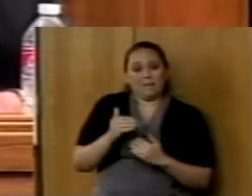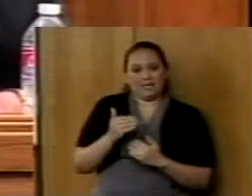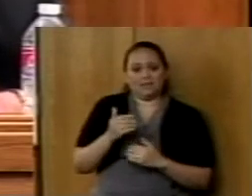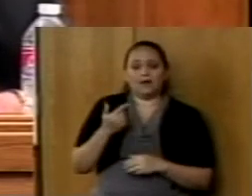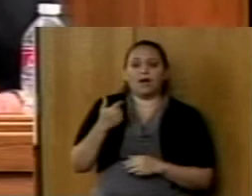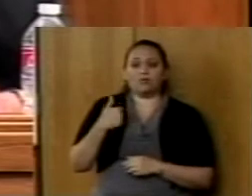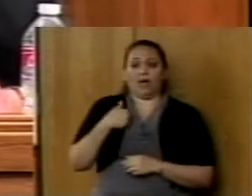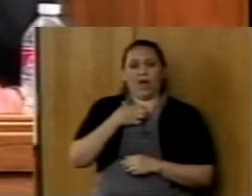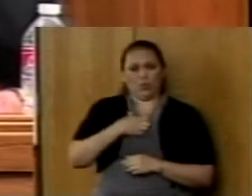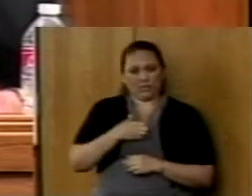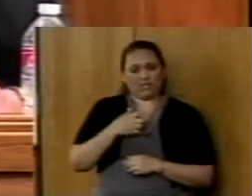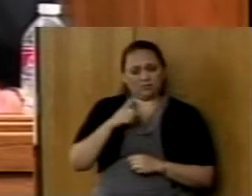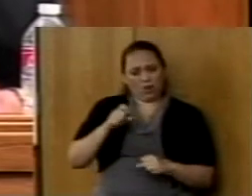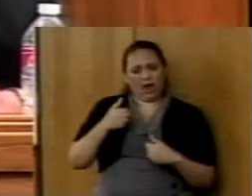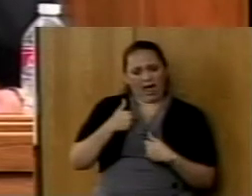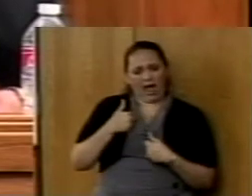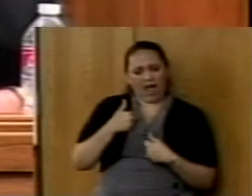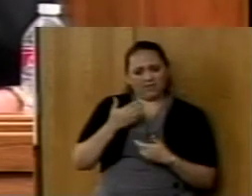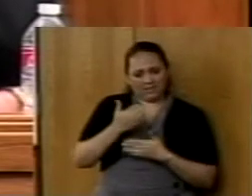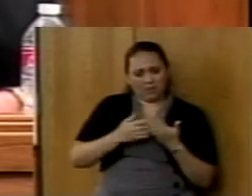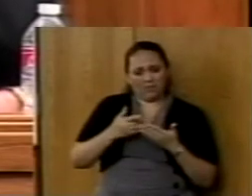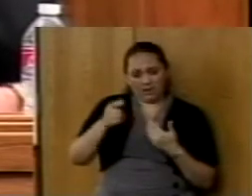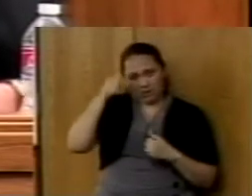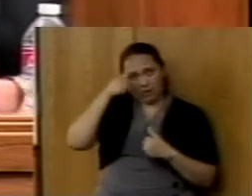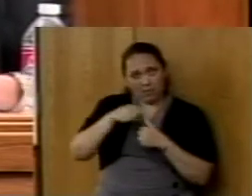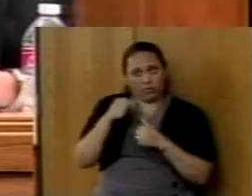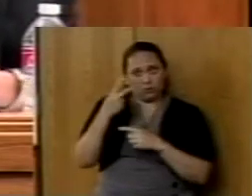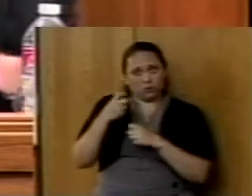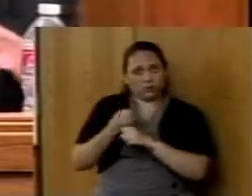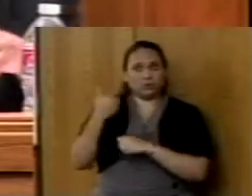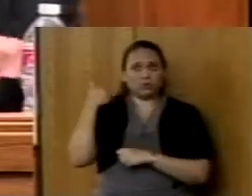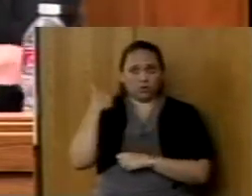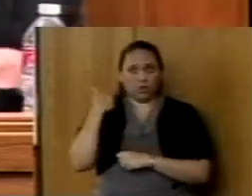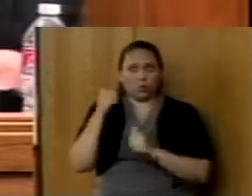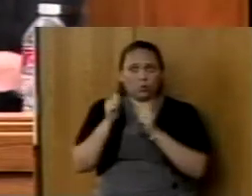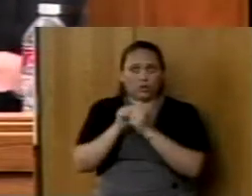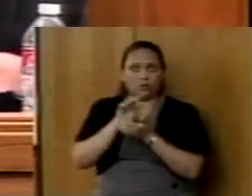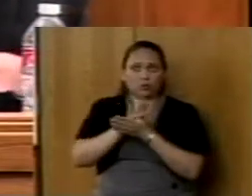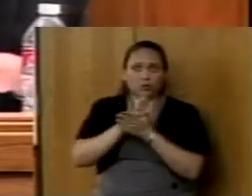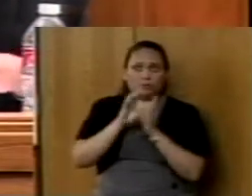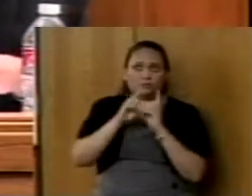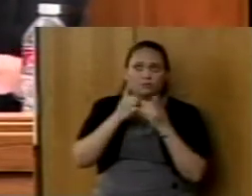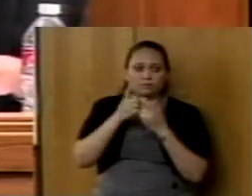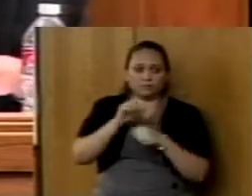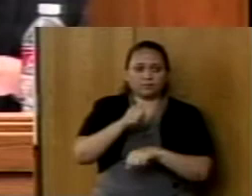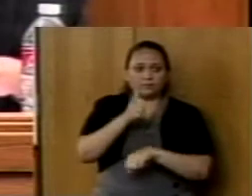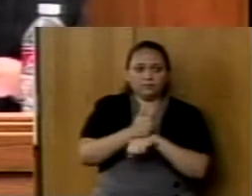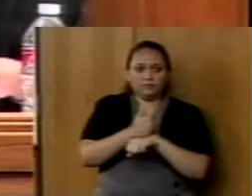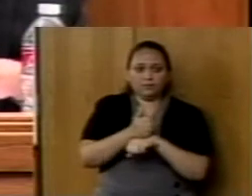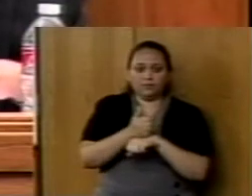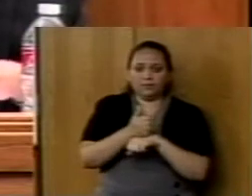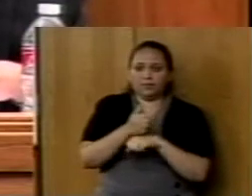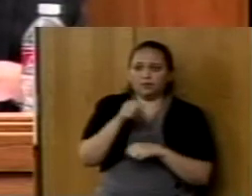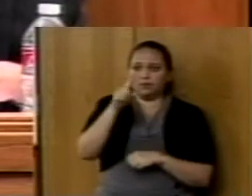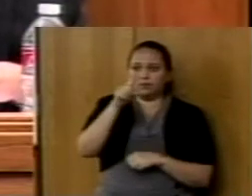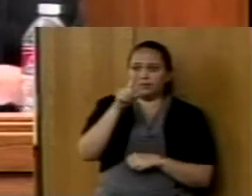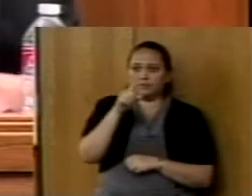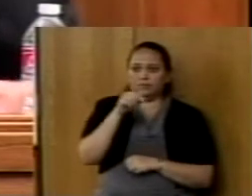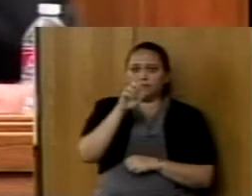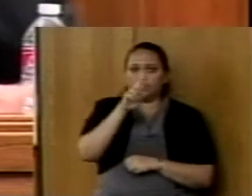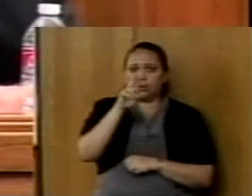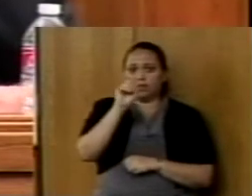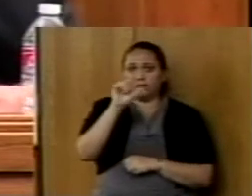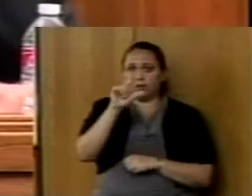have some of this because I remember 2 years ago, the school district established one at Russell Elementary, which was